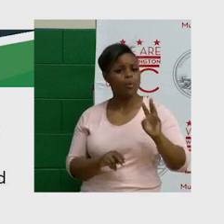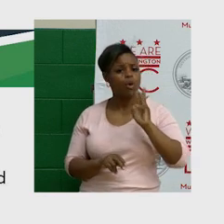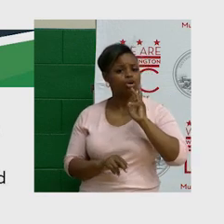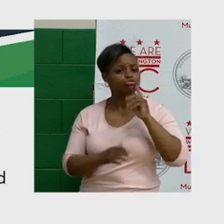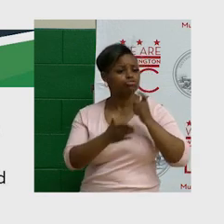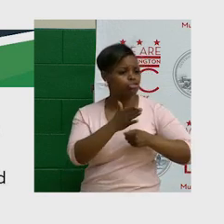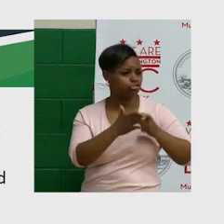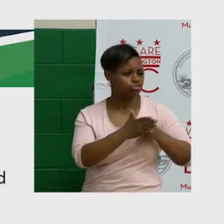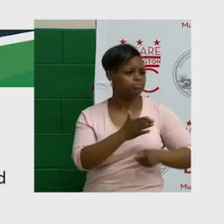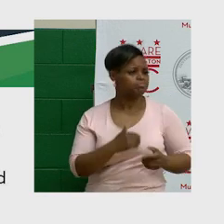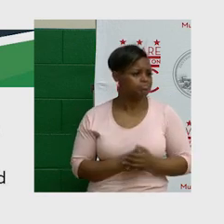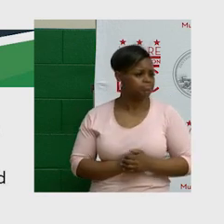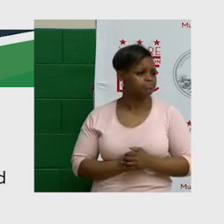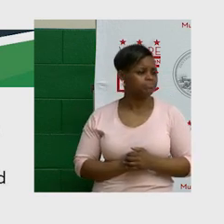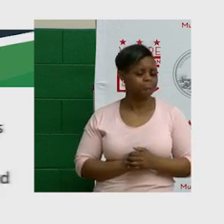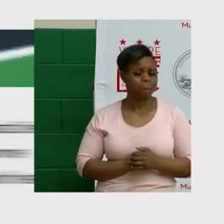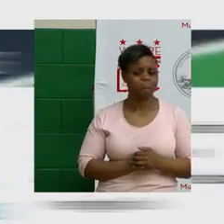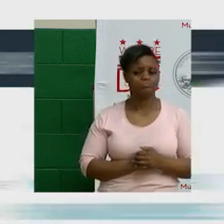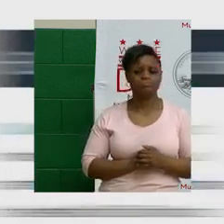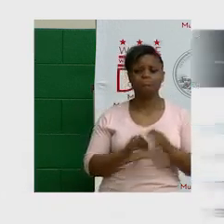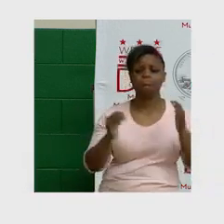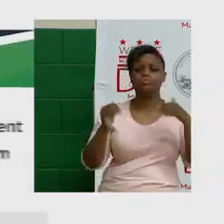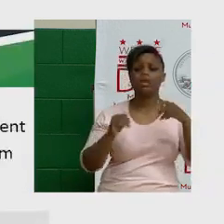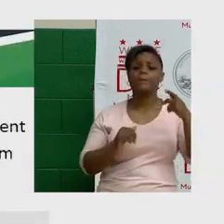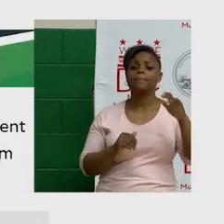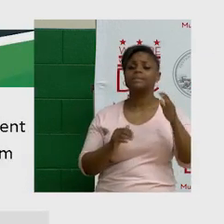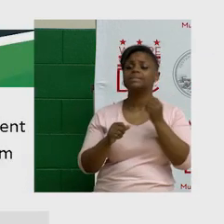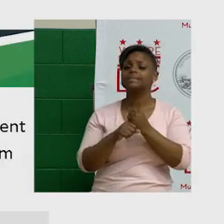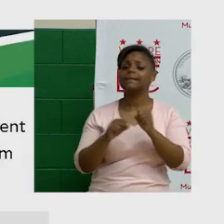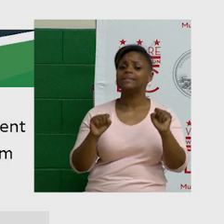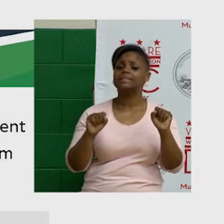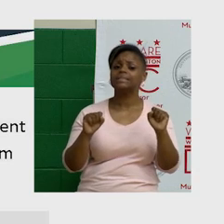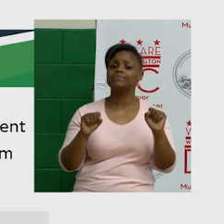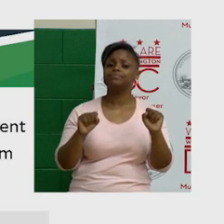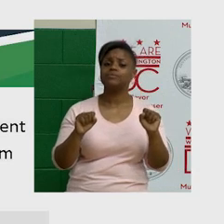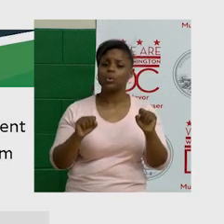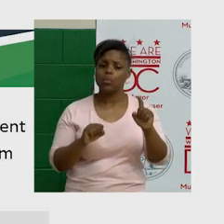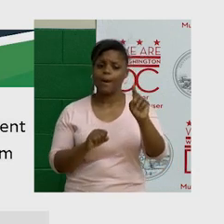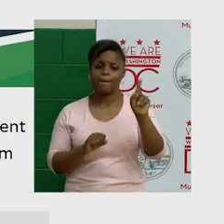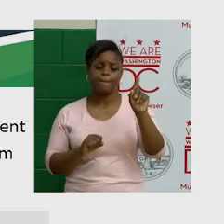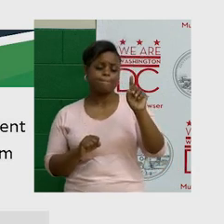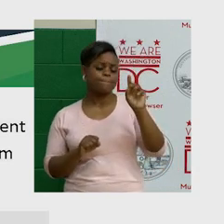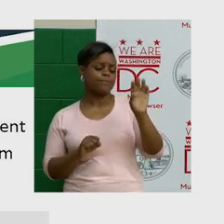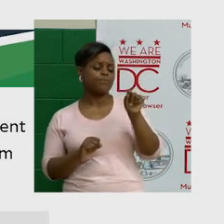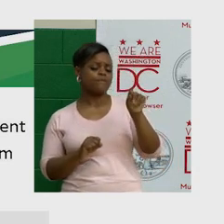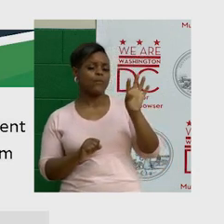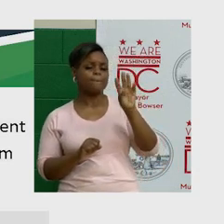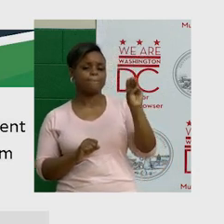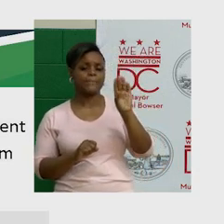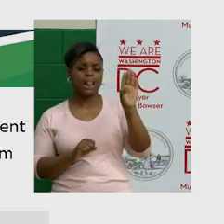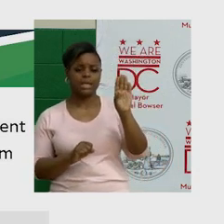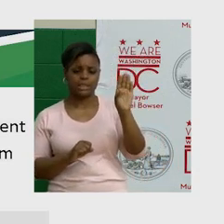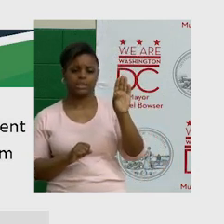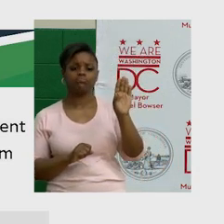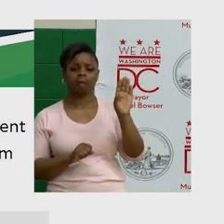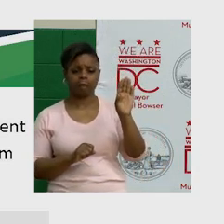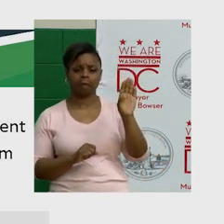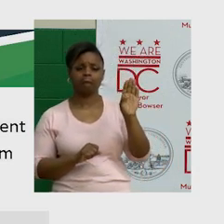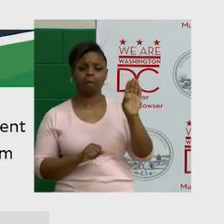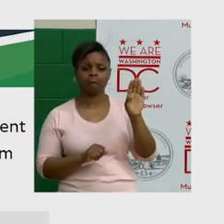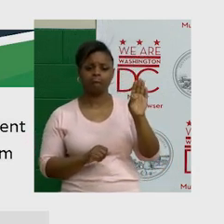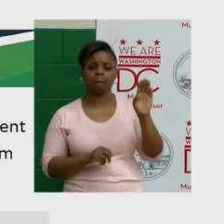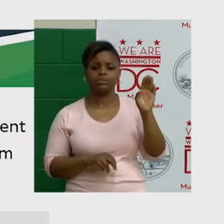are experiencing. In public safety, we spent about $1.4 billion. $1.5 million of that is for our